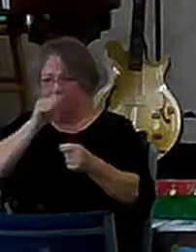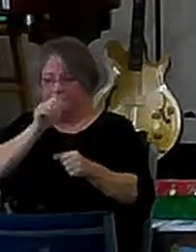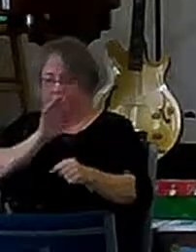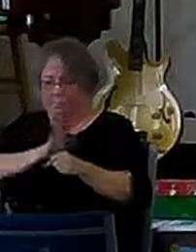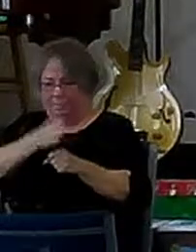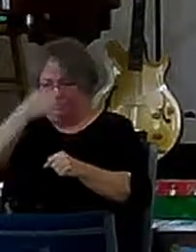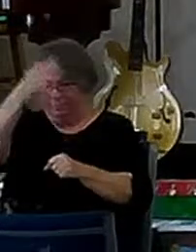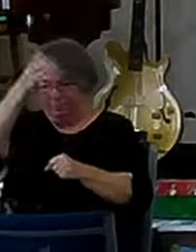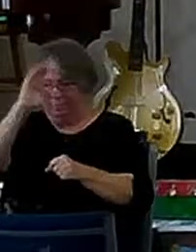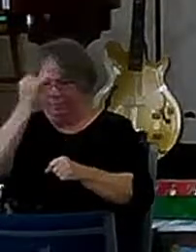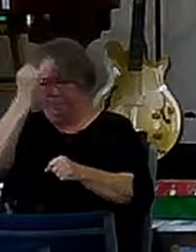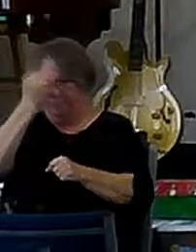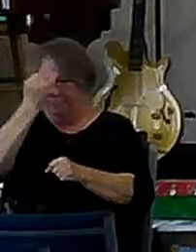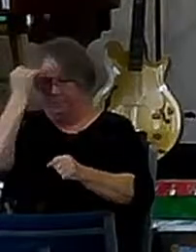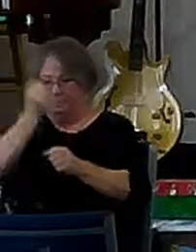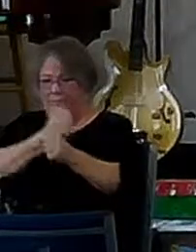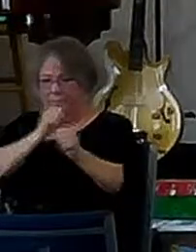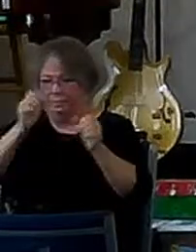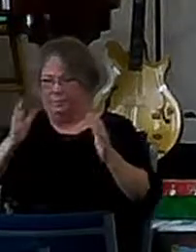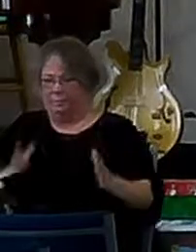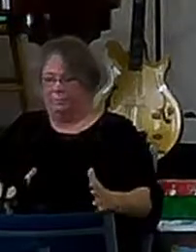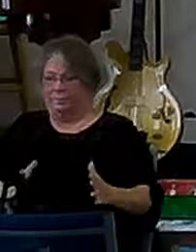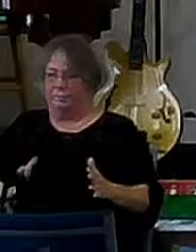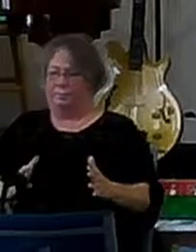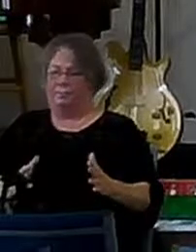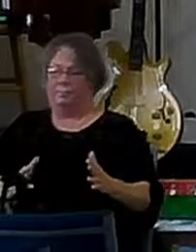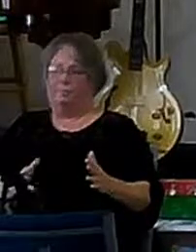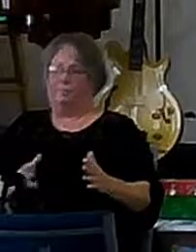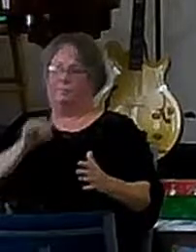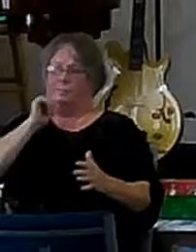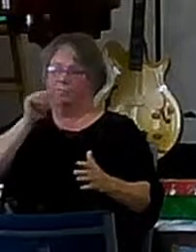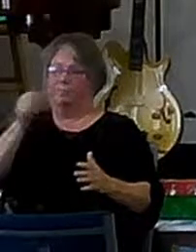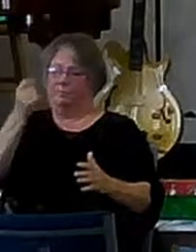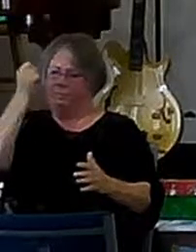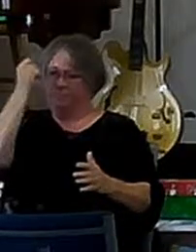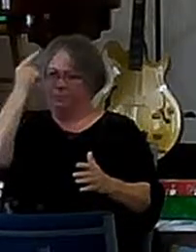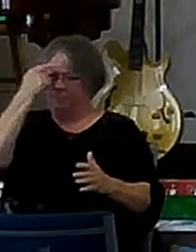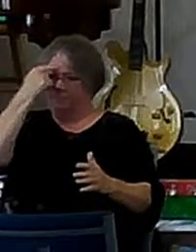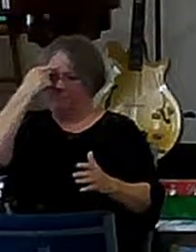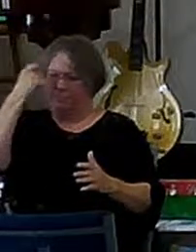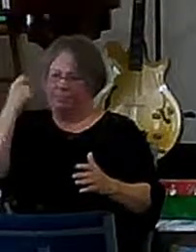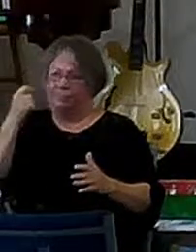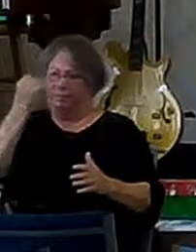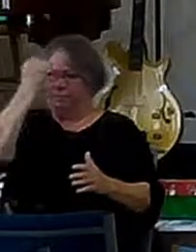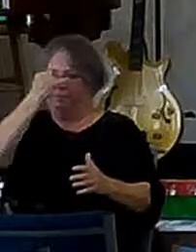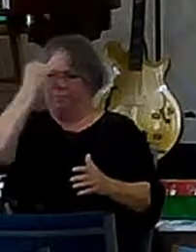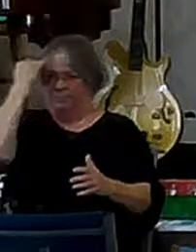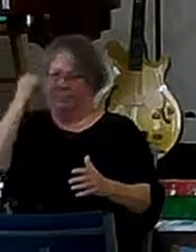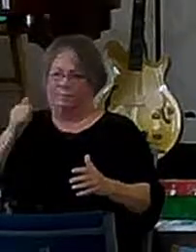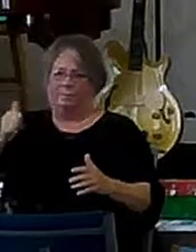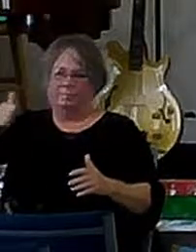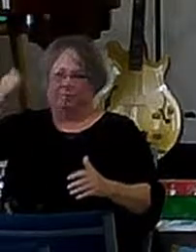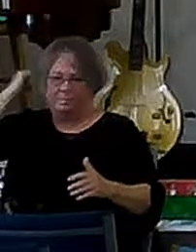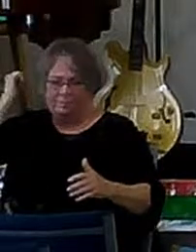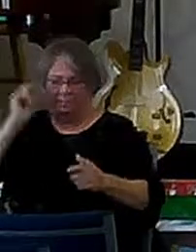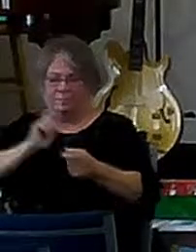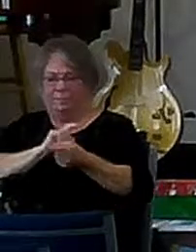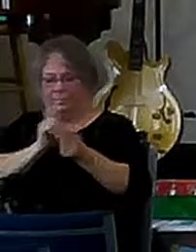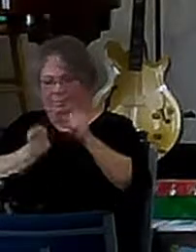of God for Israel's salvation were not realized because they refused to repent and to believe.